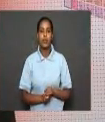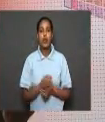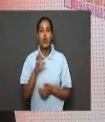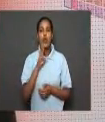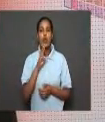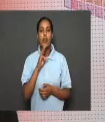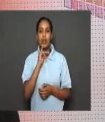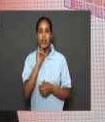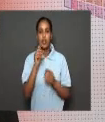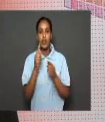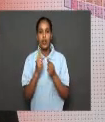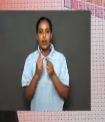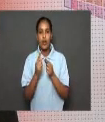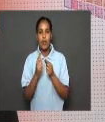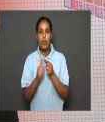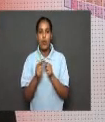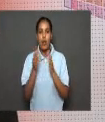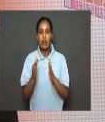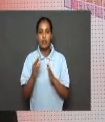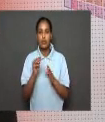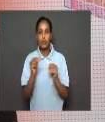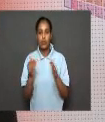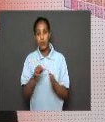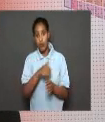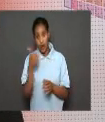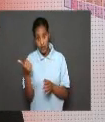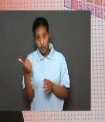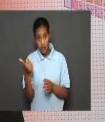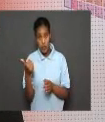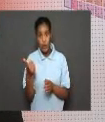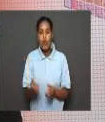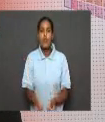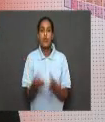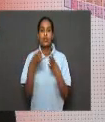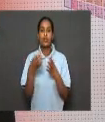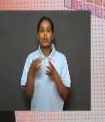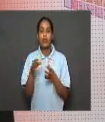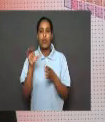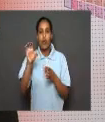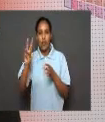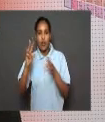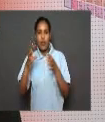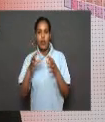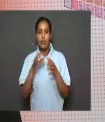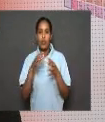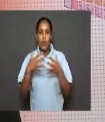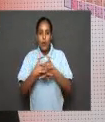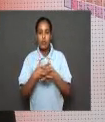Water is a polar solvent, whereas most covalent compounds are